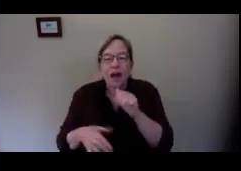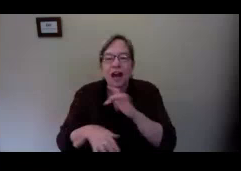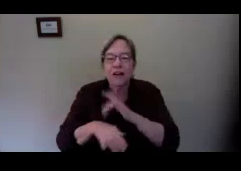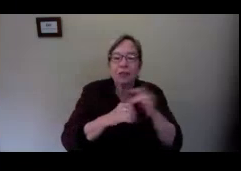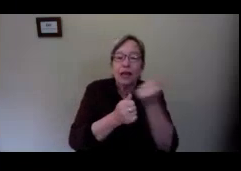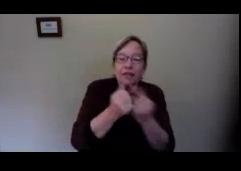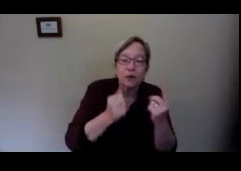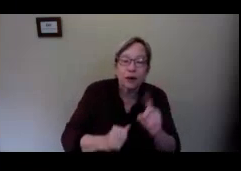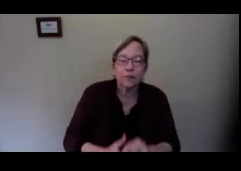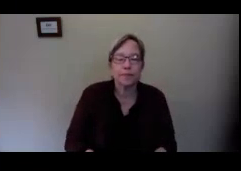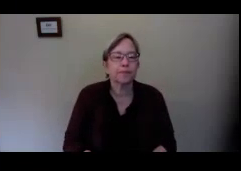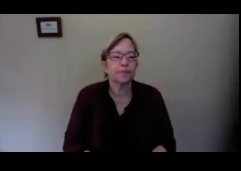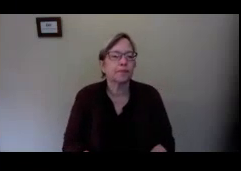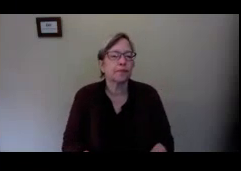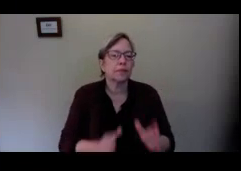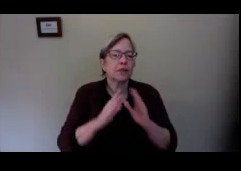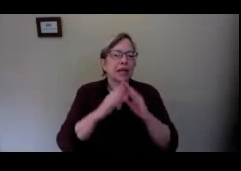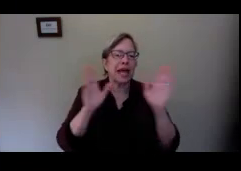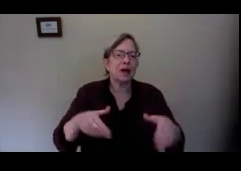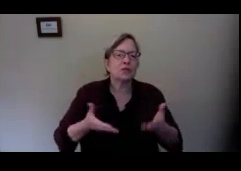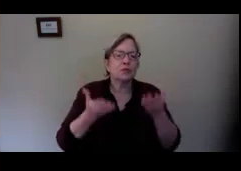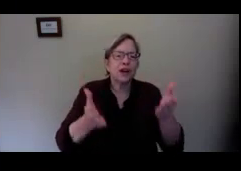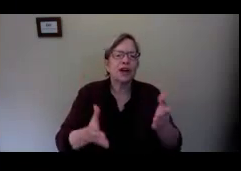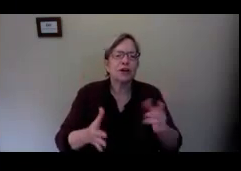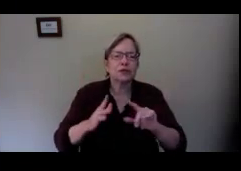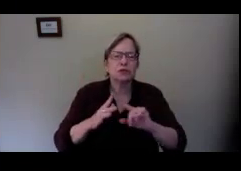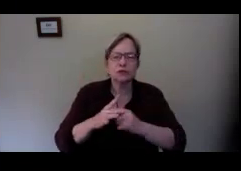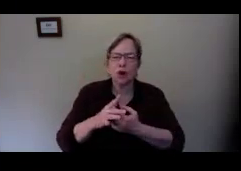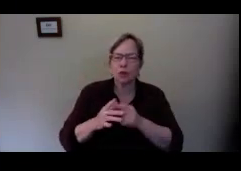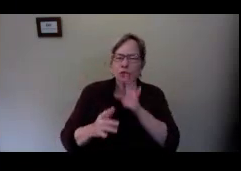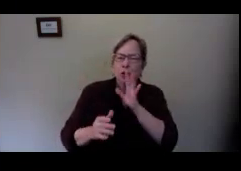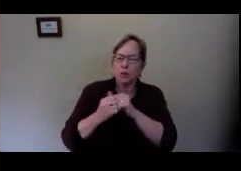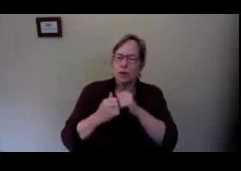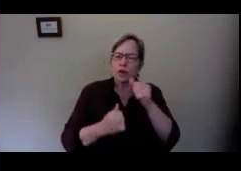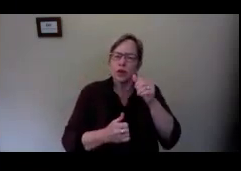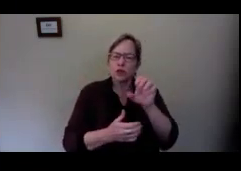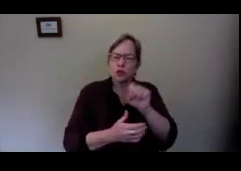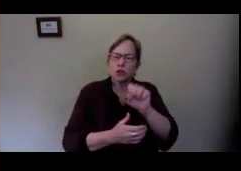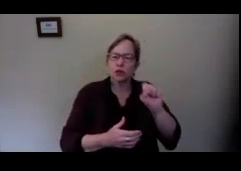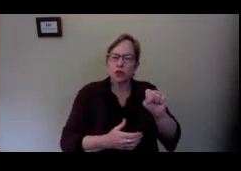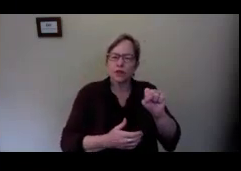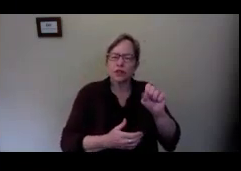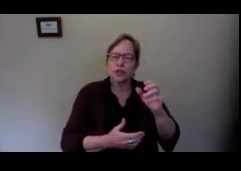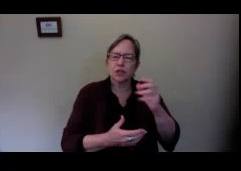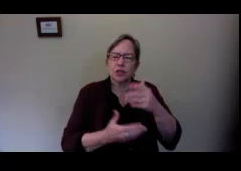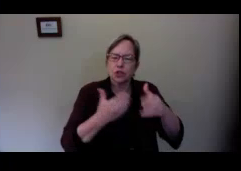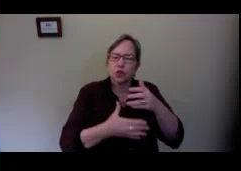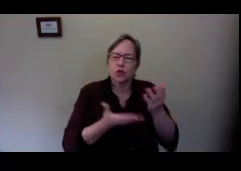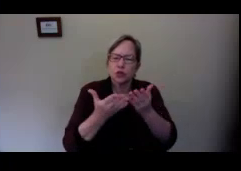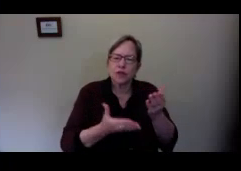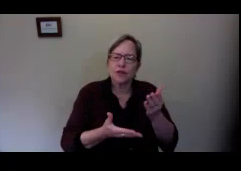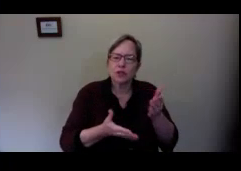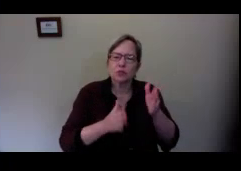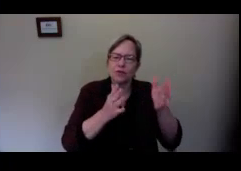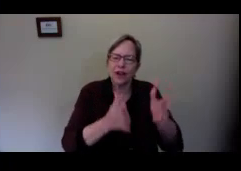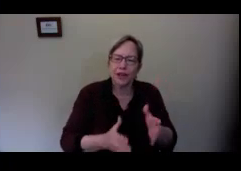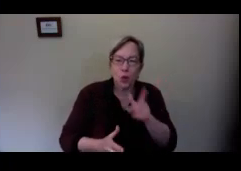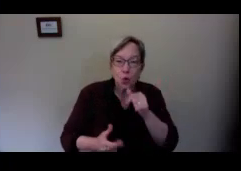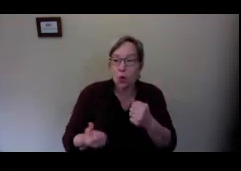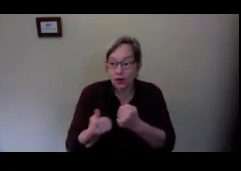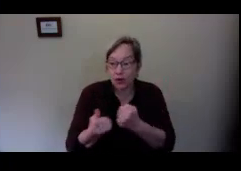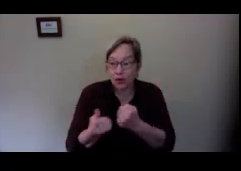everywhere. Housing providers should start by talking with social service providers that are already assisting the tenant